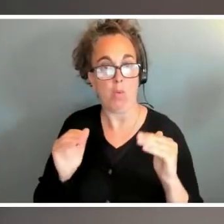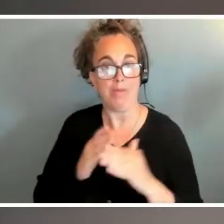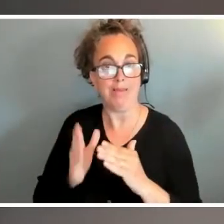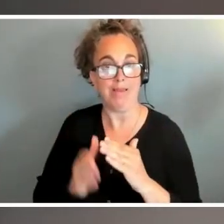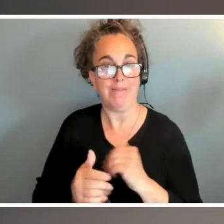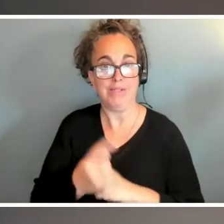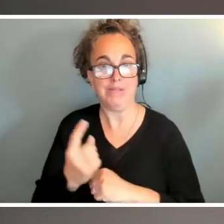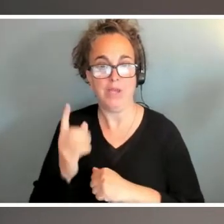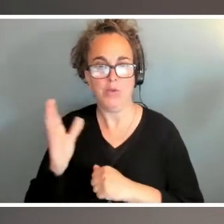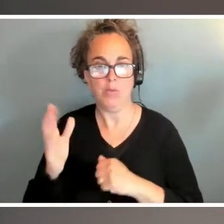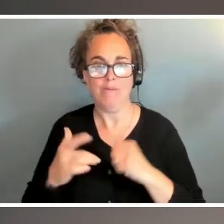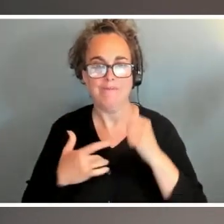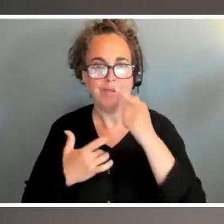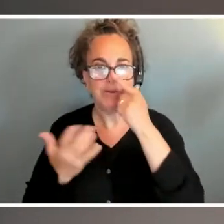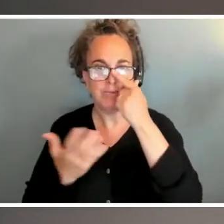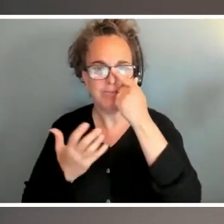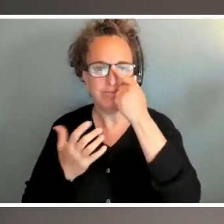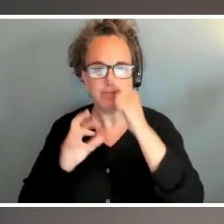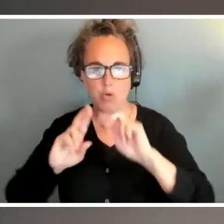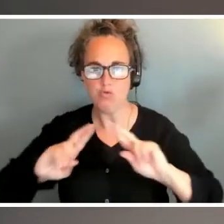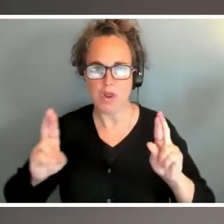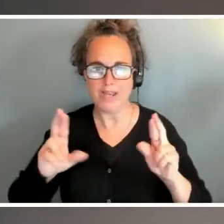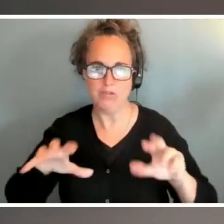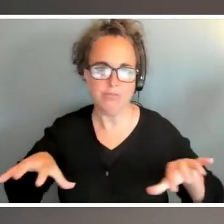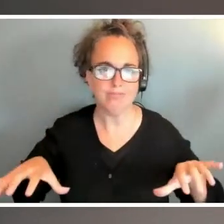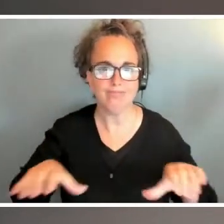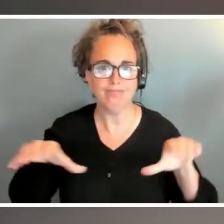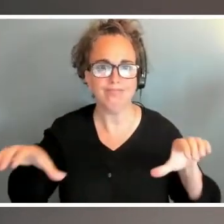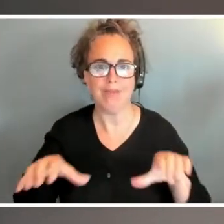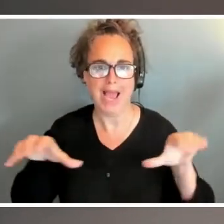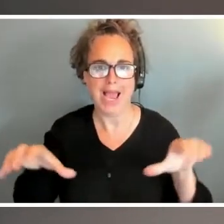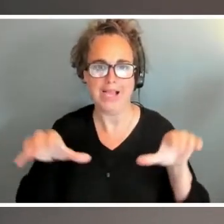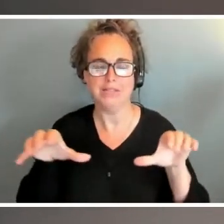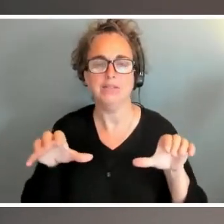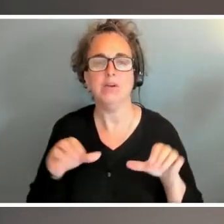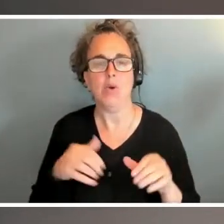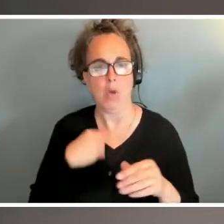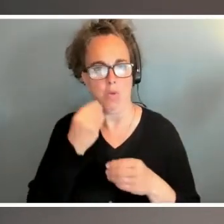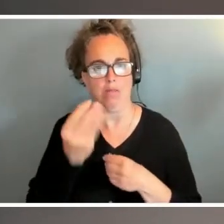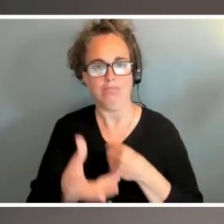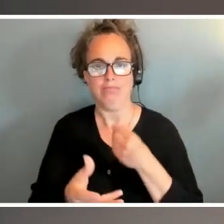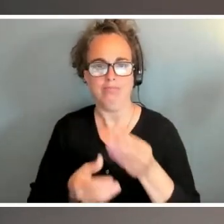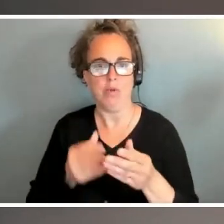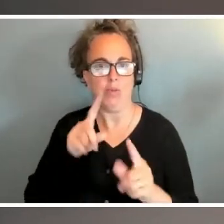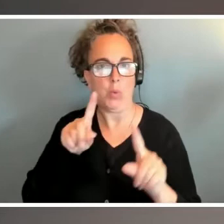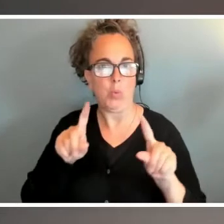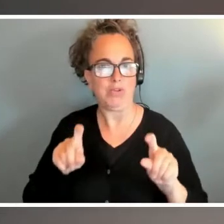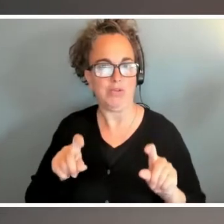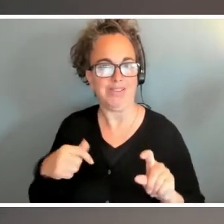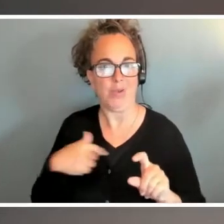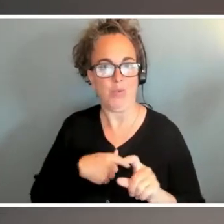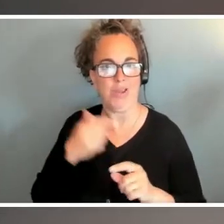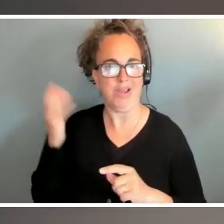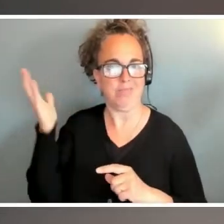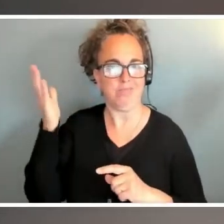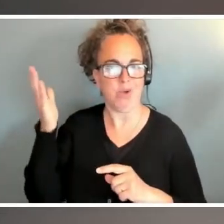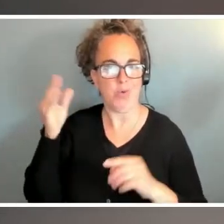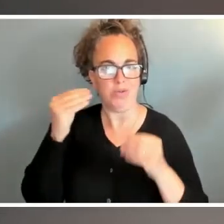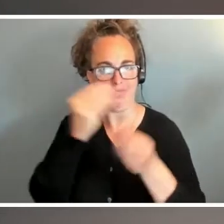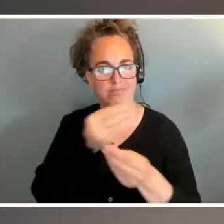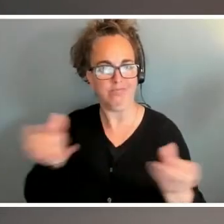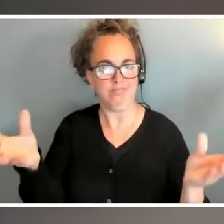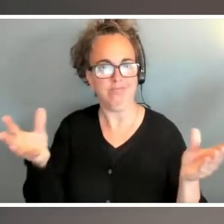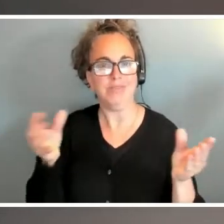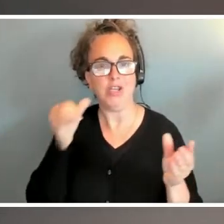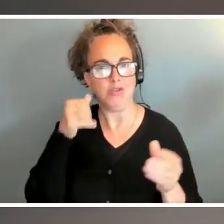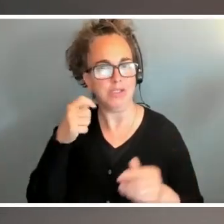feel compelled to take action. I will remind you of the questions that we posed to you yesterday for everyone in the audience to